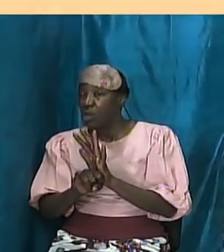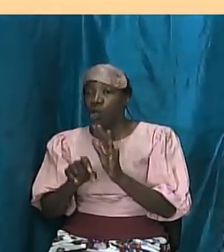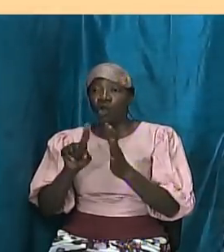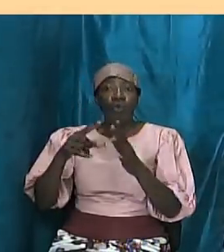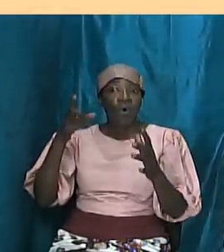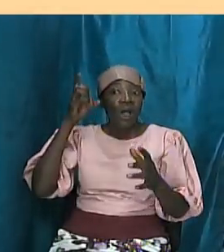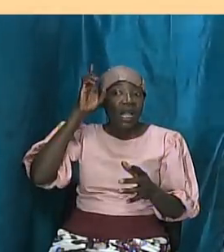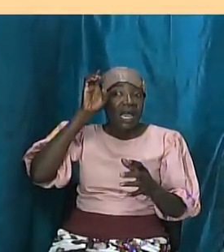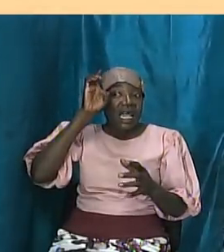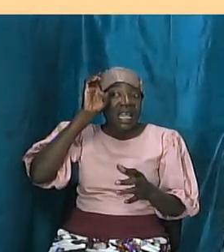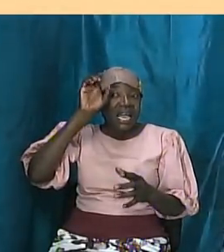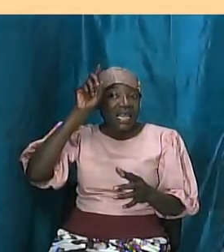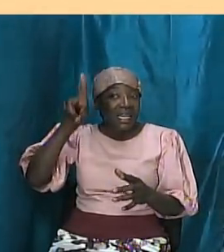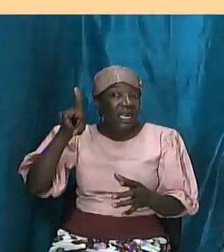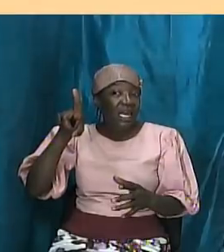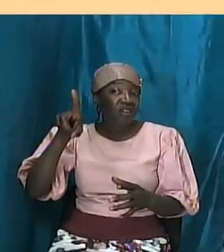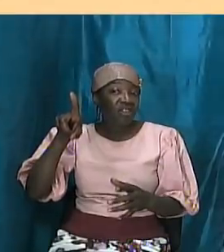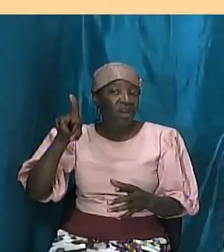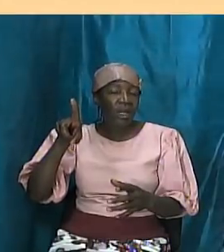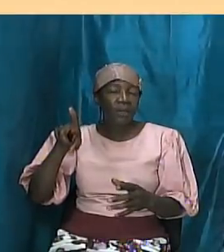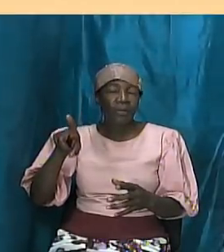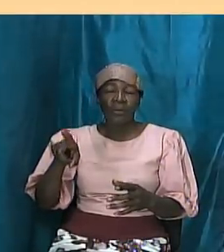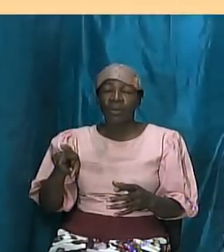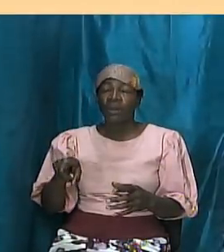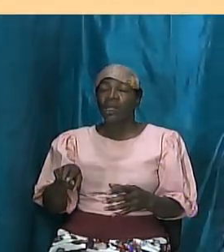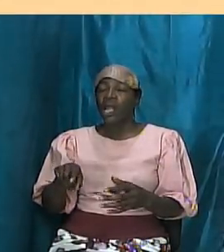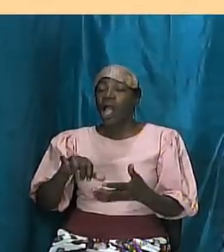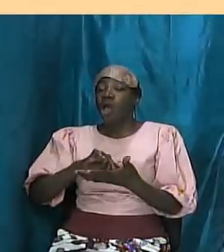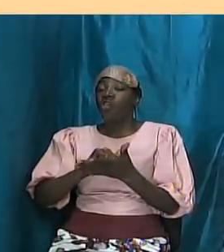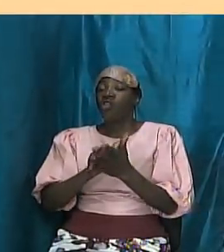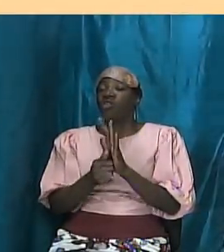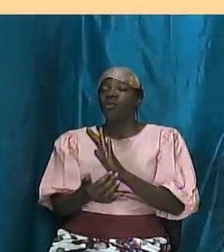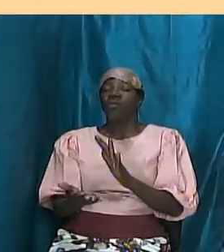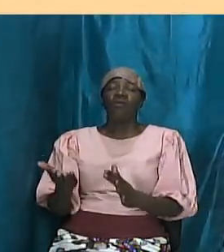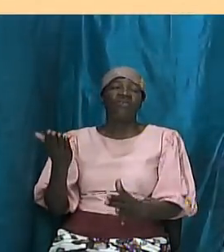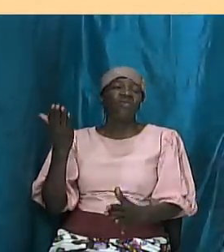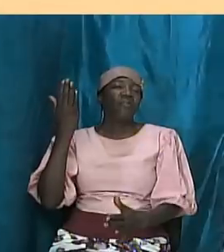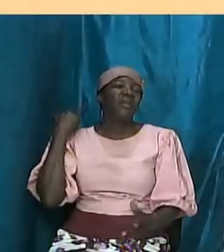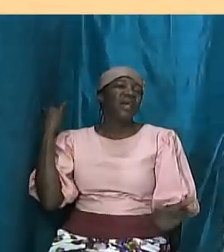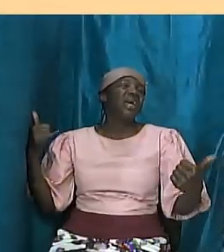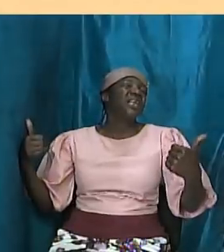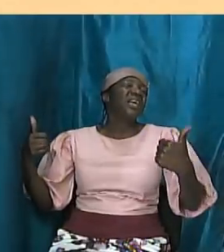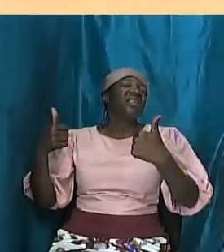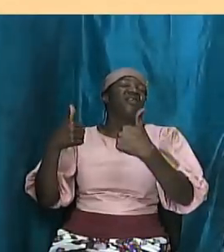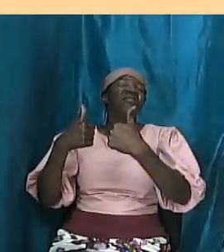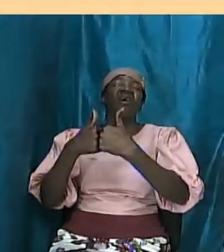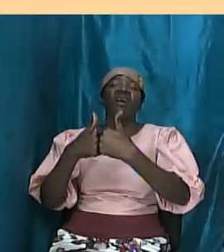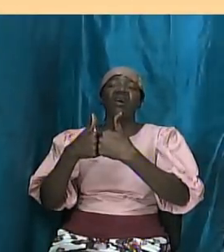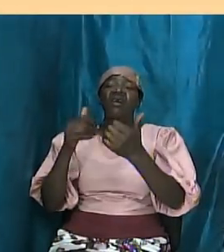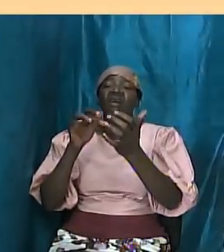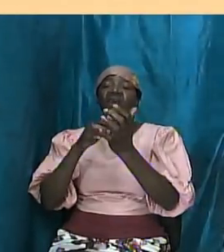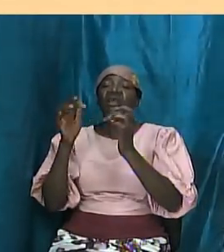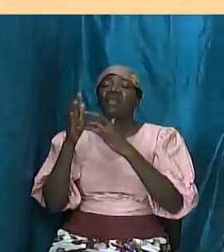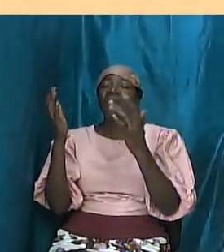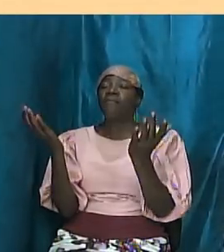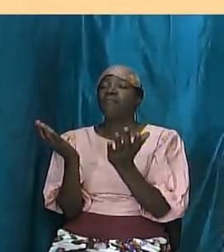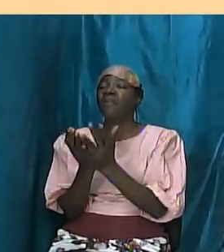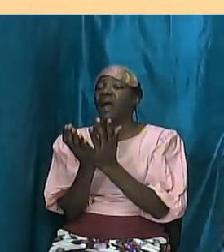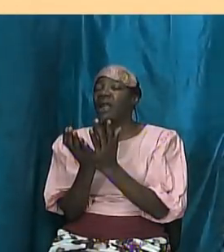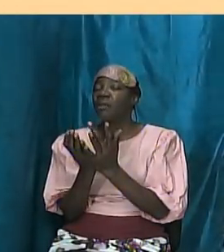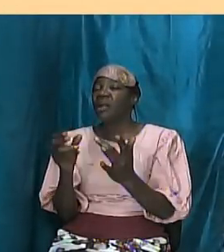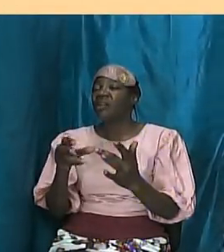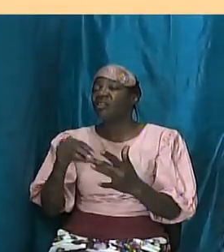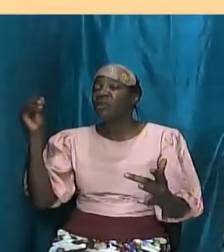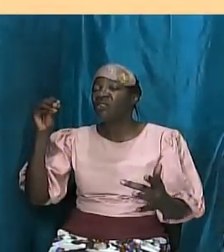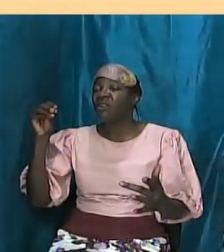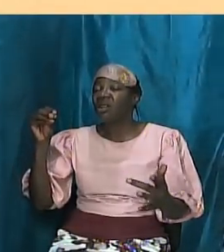is, those that are behind the attack on the Bible, particularly the book